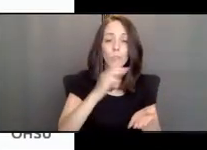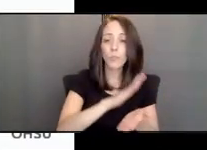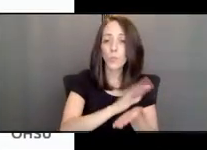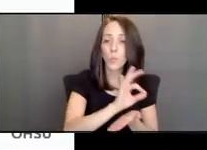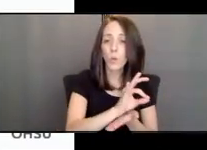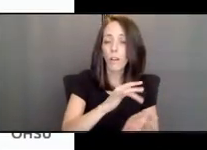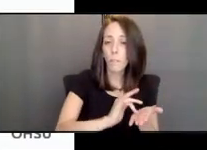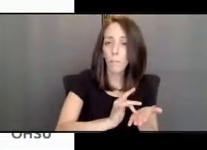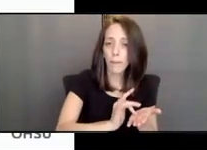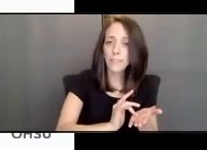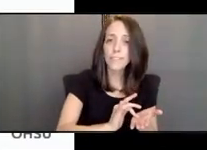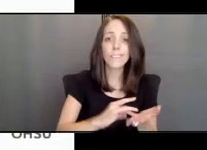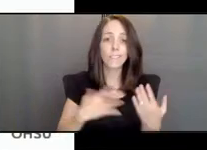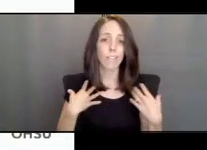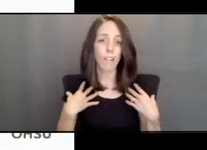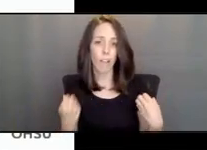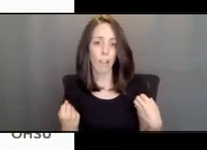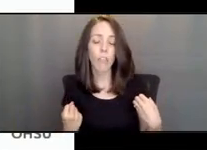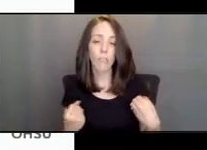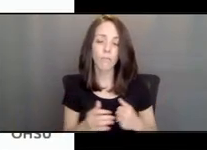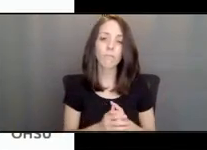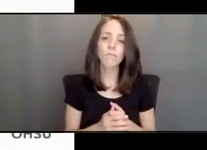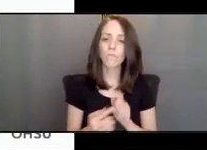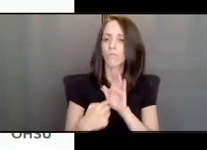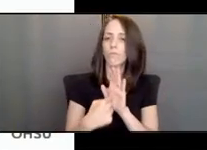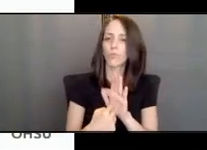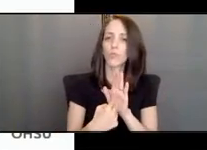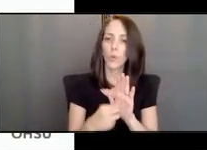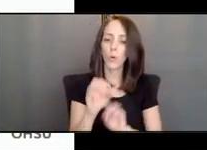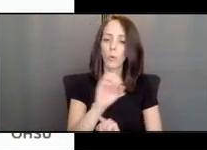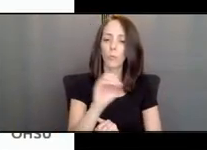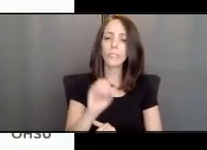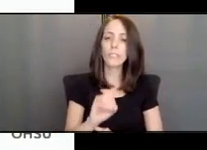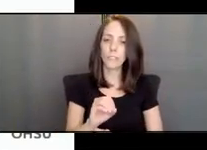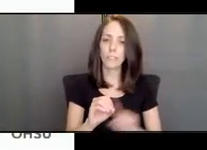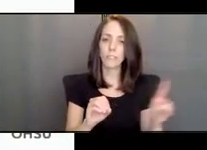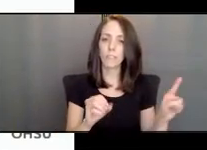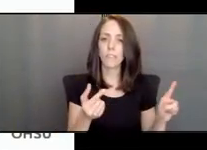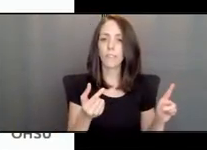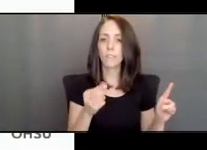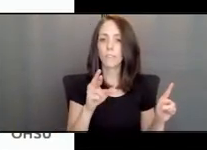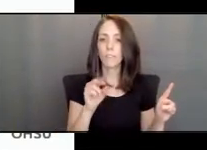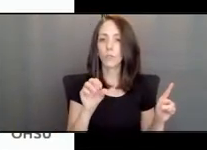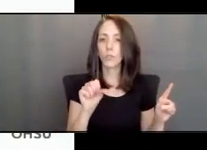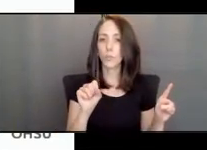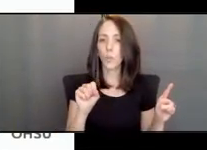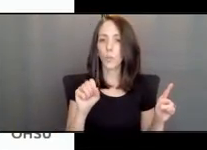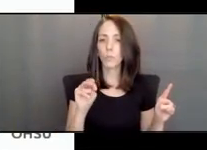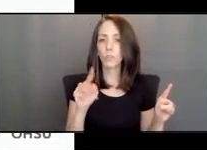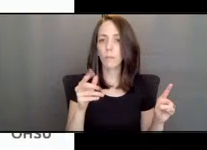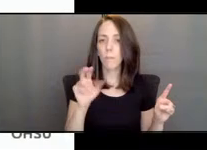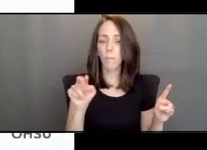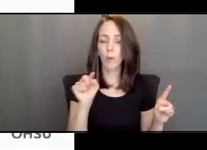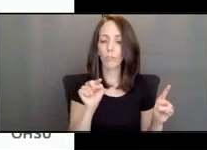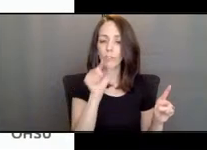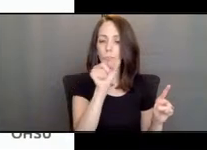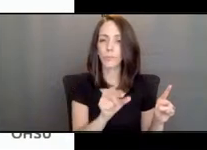margin basis, shown here as a percent of gross margin, which is total revenues minus pharmacy and medical